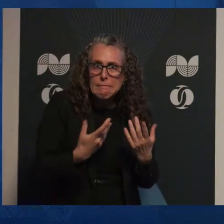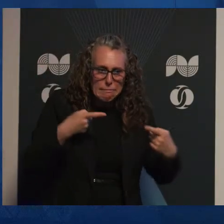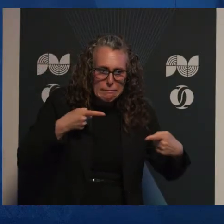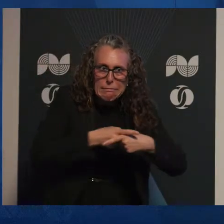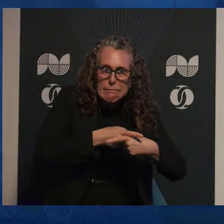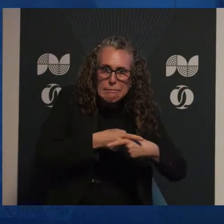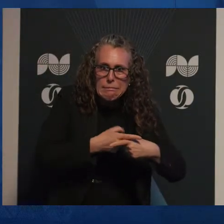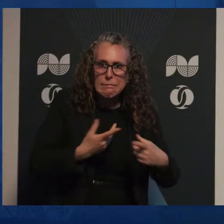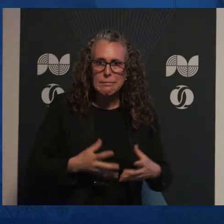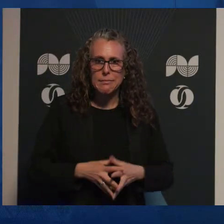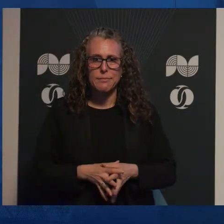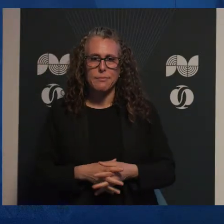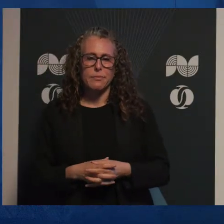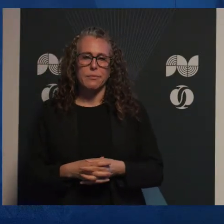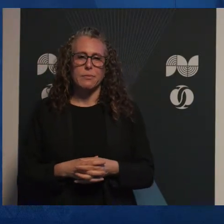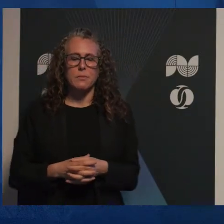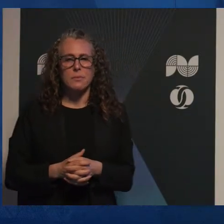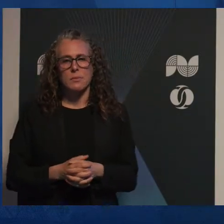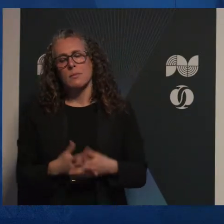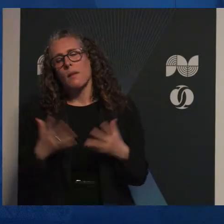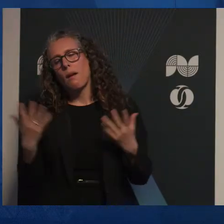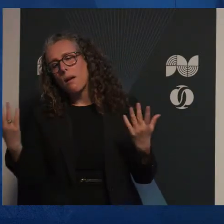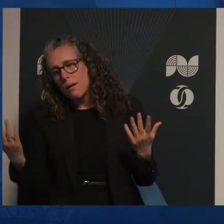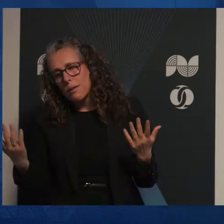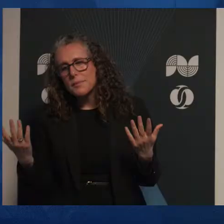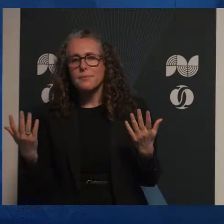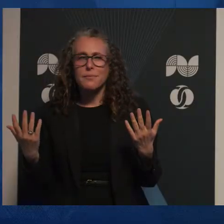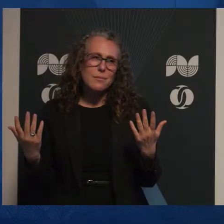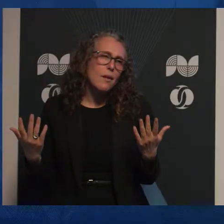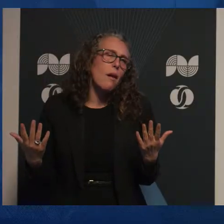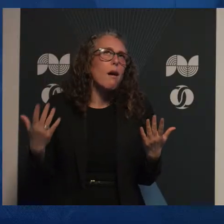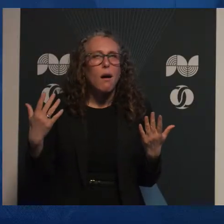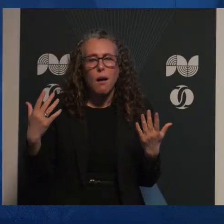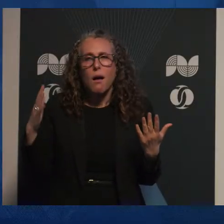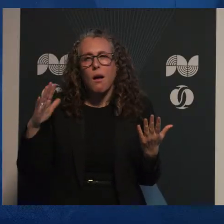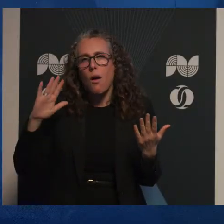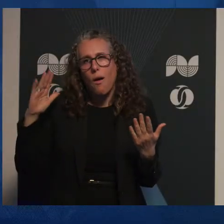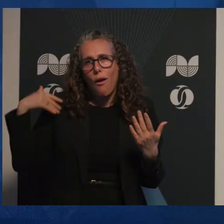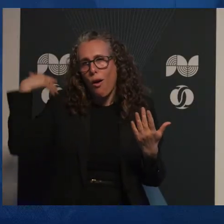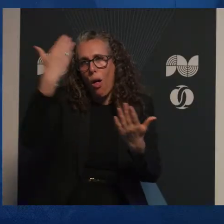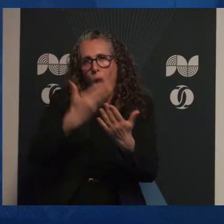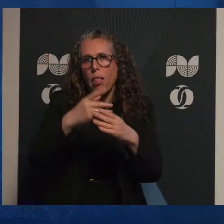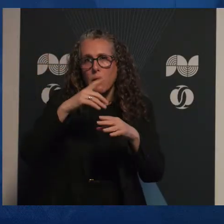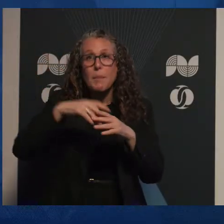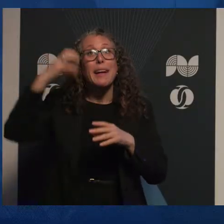I mean, there's always some population that are not on board with what we do.